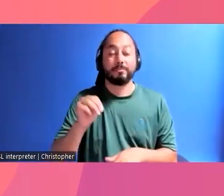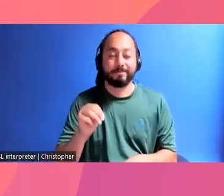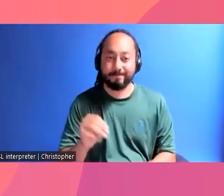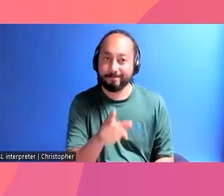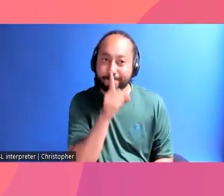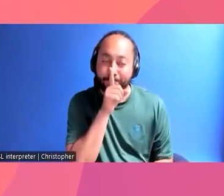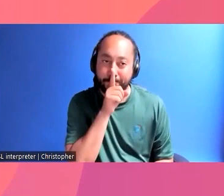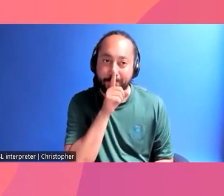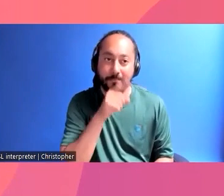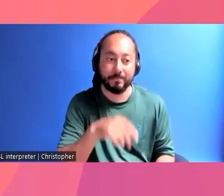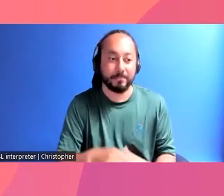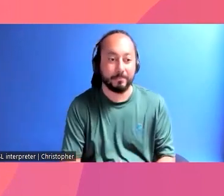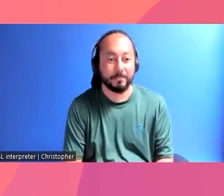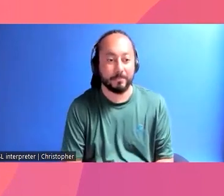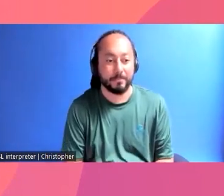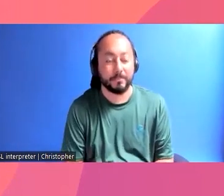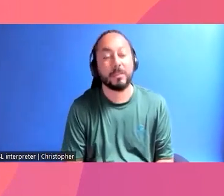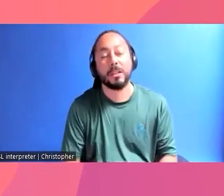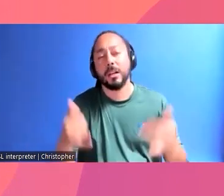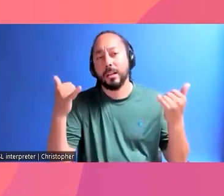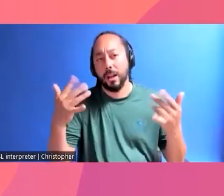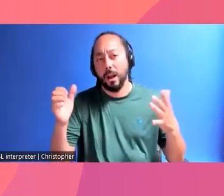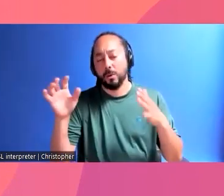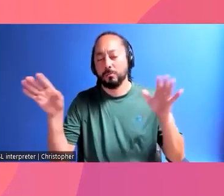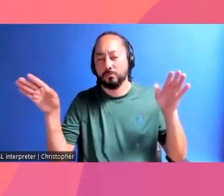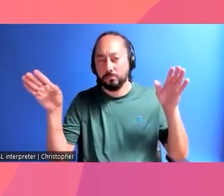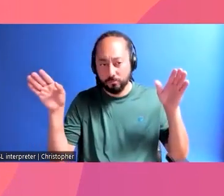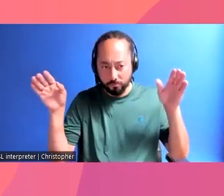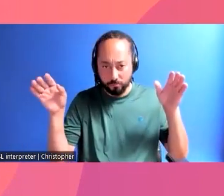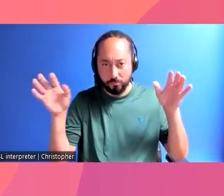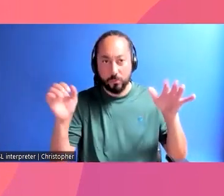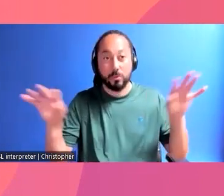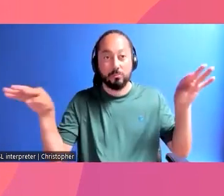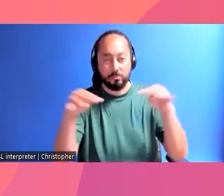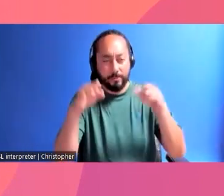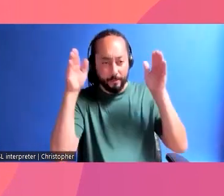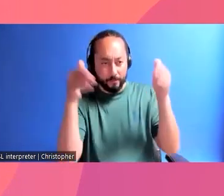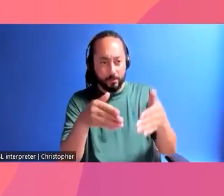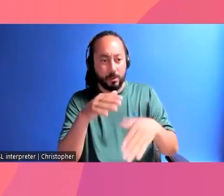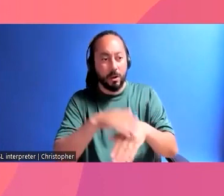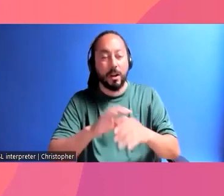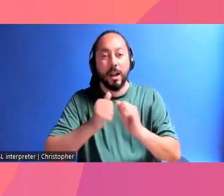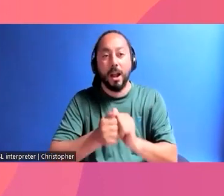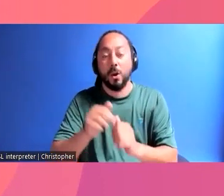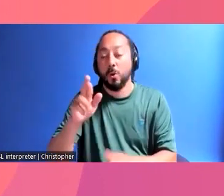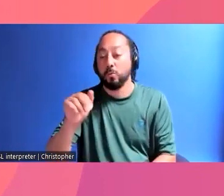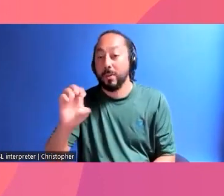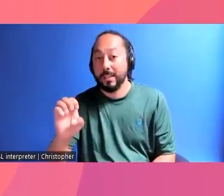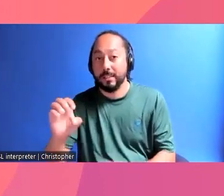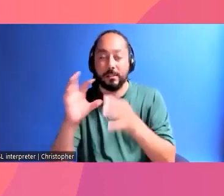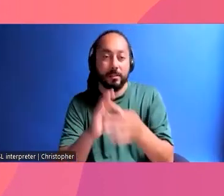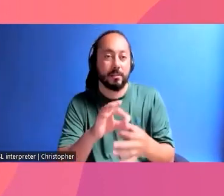I want to draw your attention to how race is applied in TBI research. When we often use race